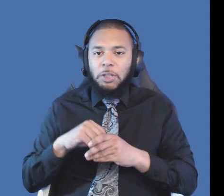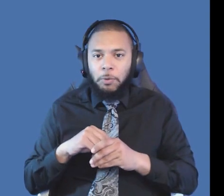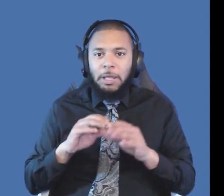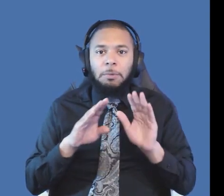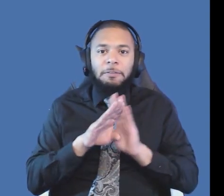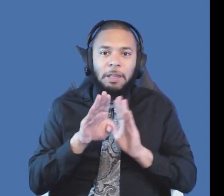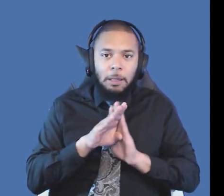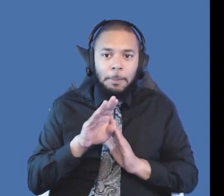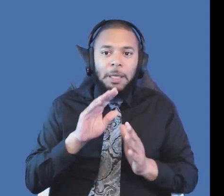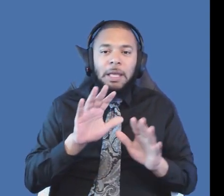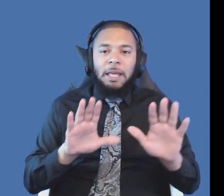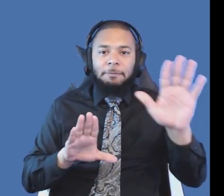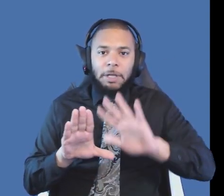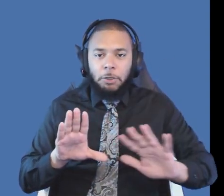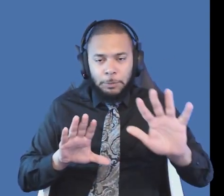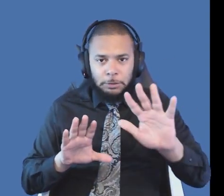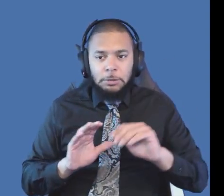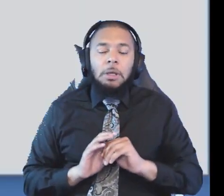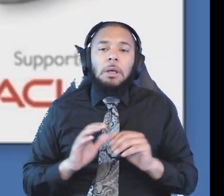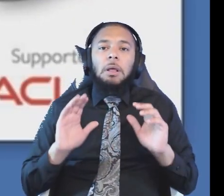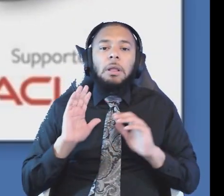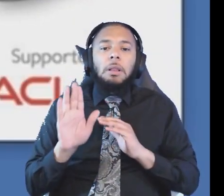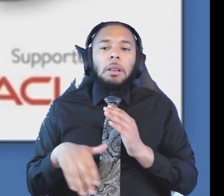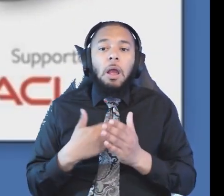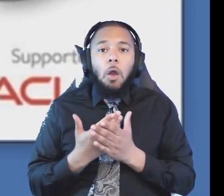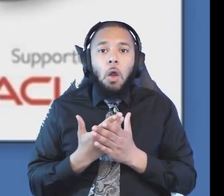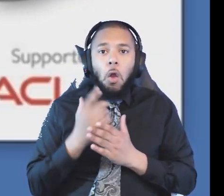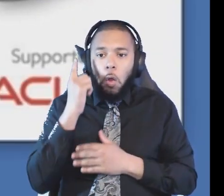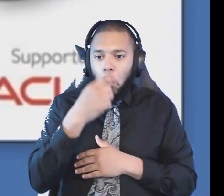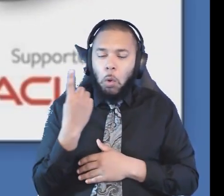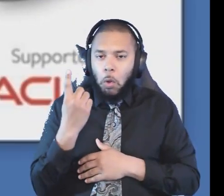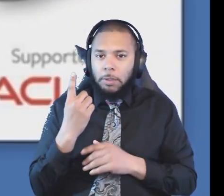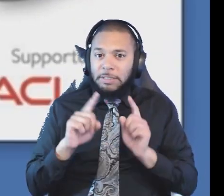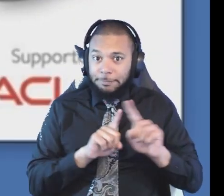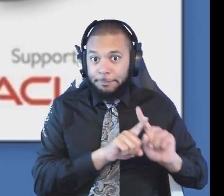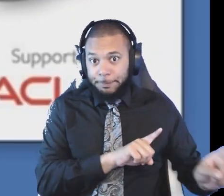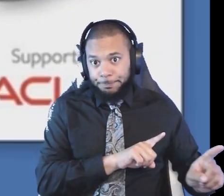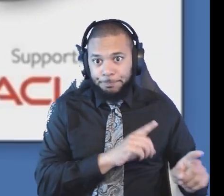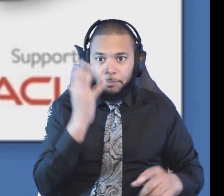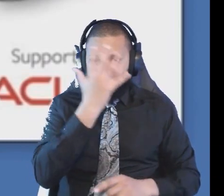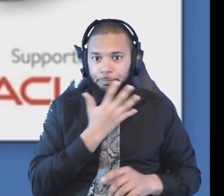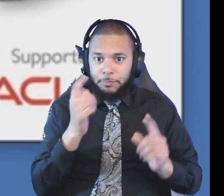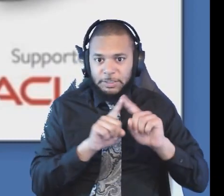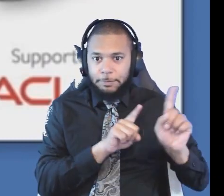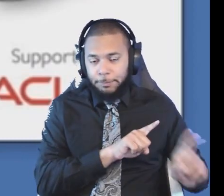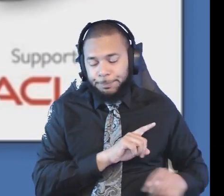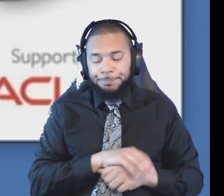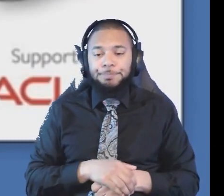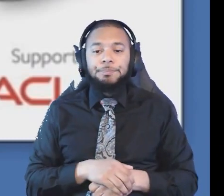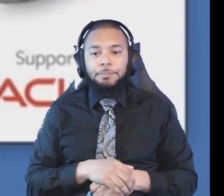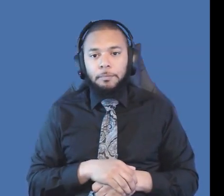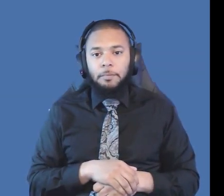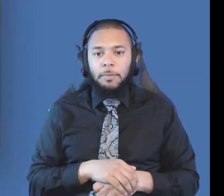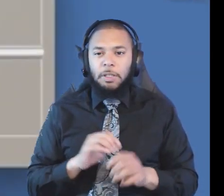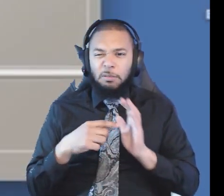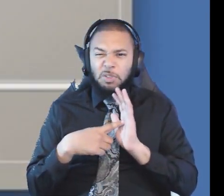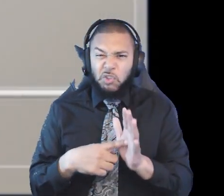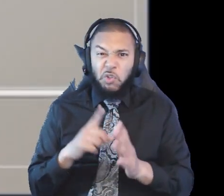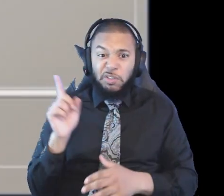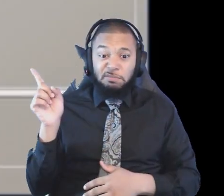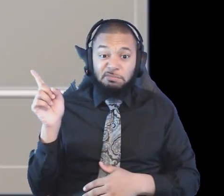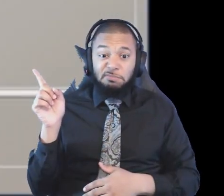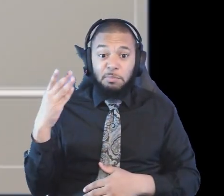environments, and they all look very different. I'm going to open BlueJ just to show you how different it